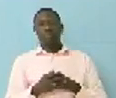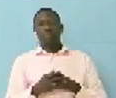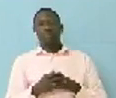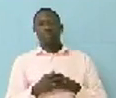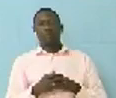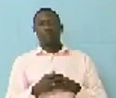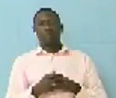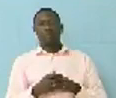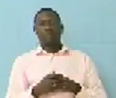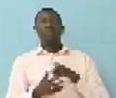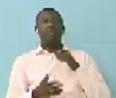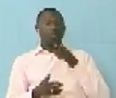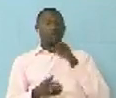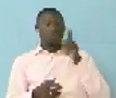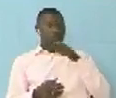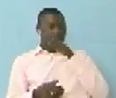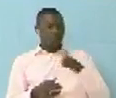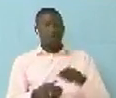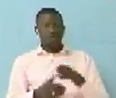That was wrong, Council.